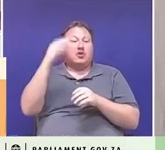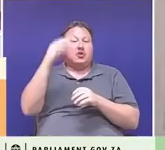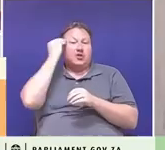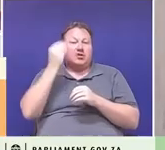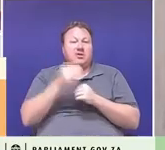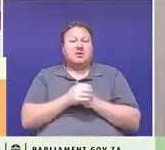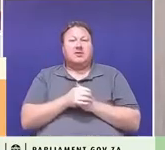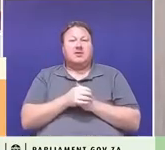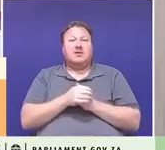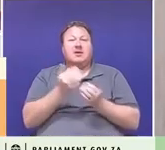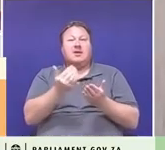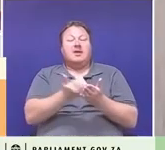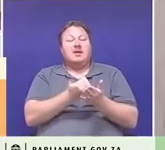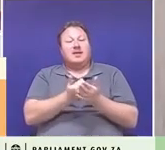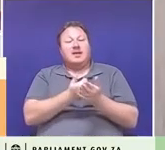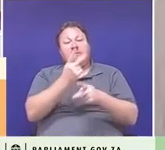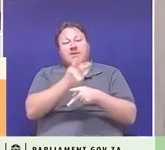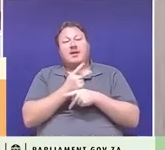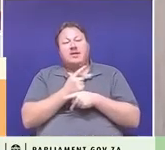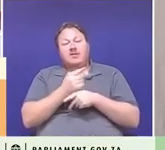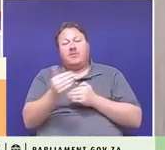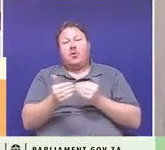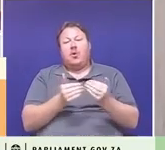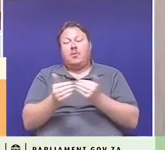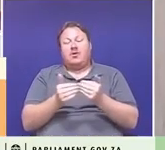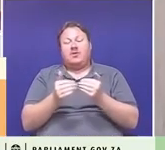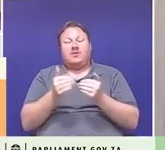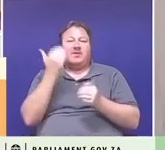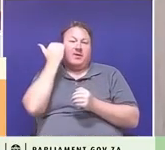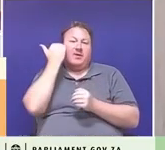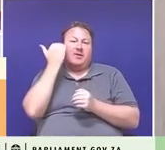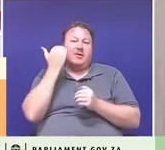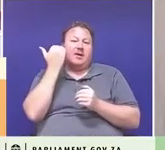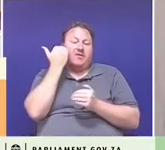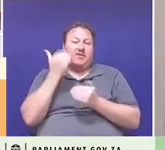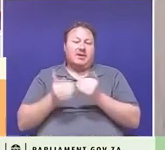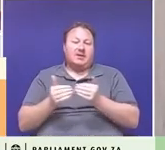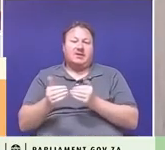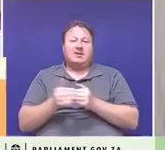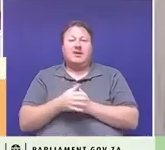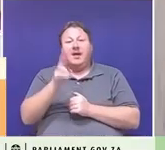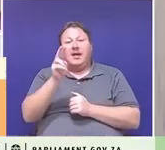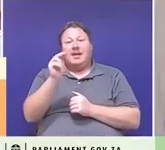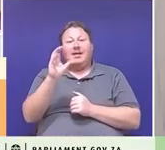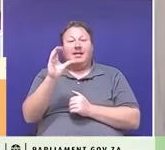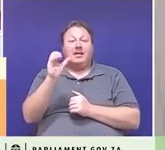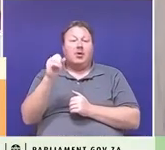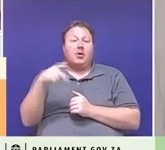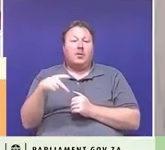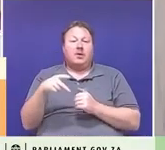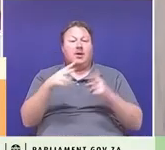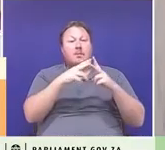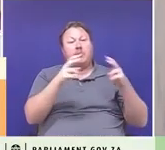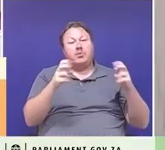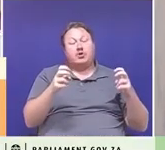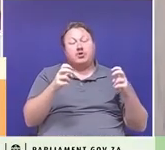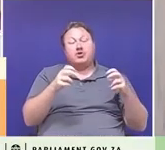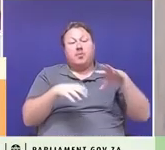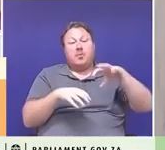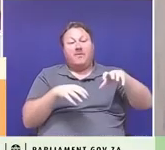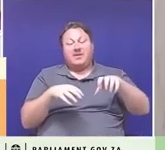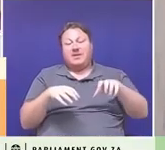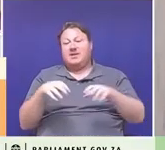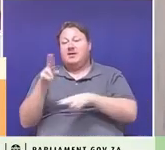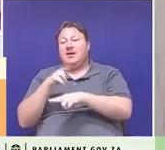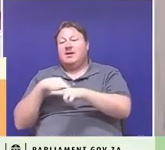to safeguard cooperative governance. We, as the NCOP, are the bridge between the provinces